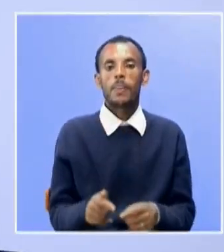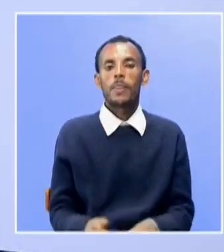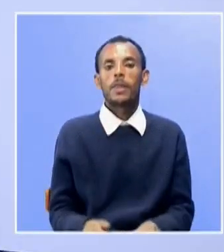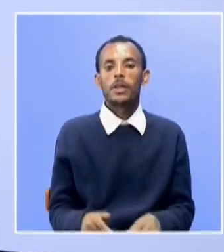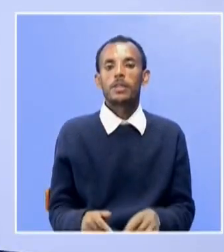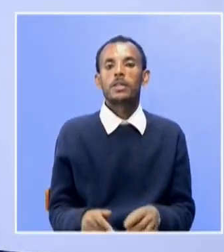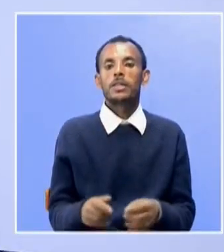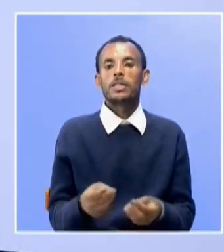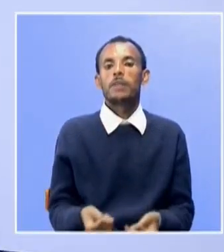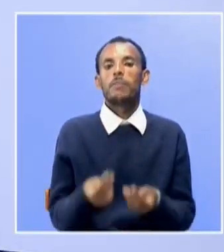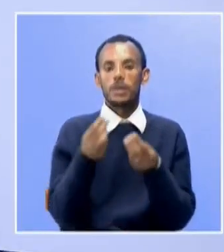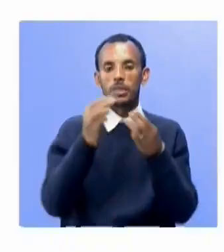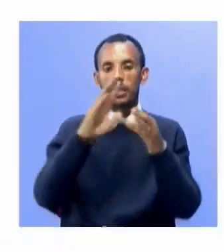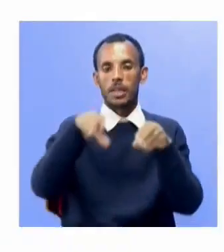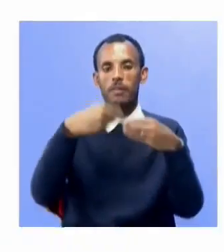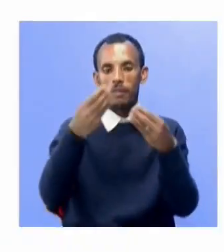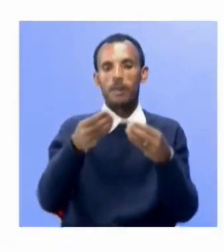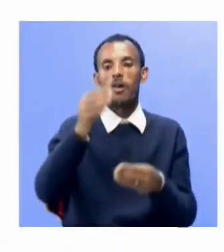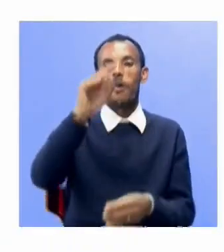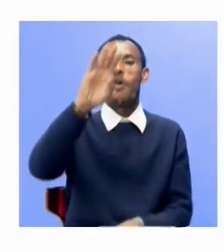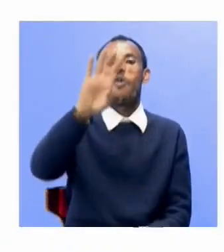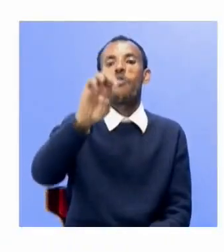the mass given here from 40,